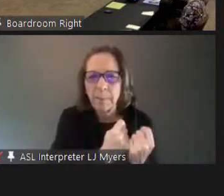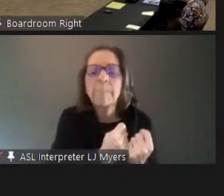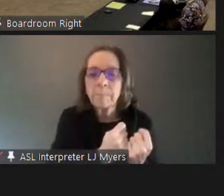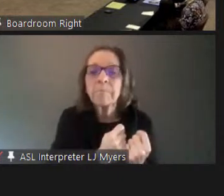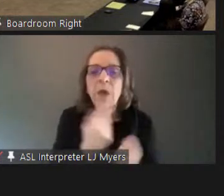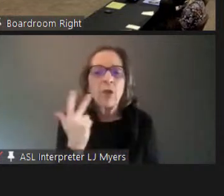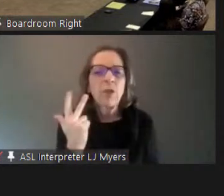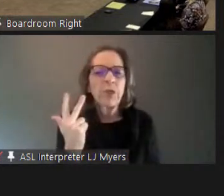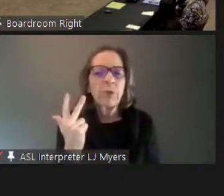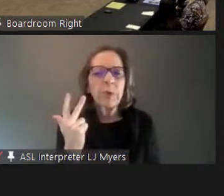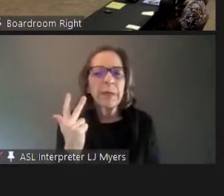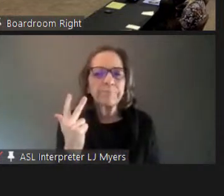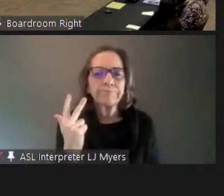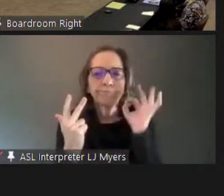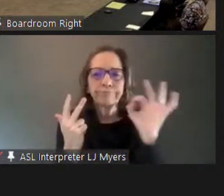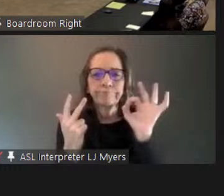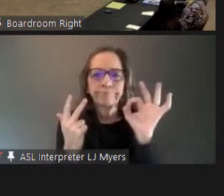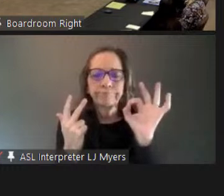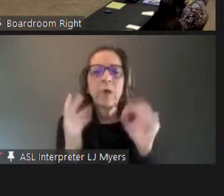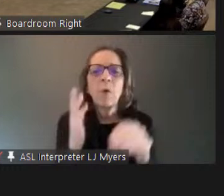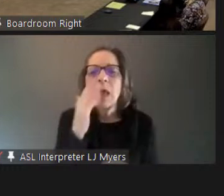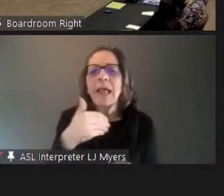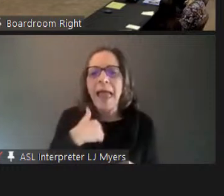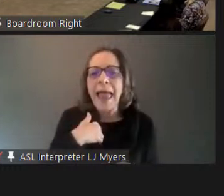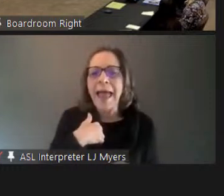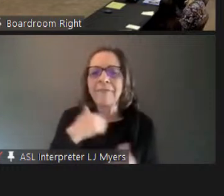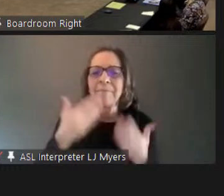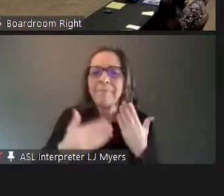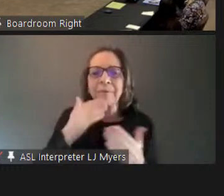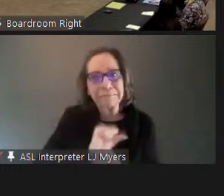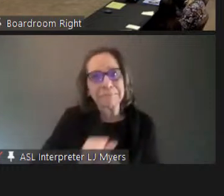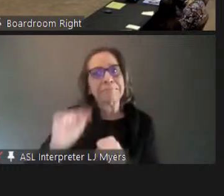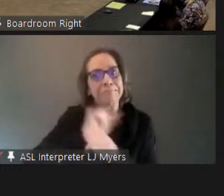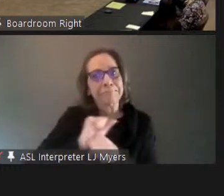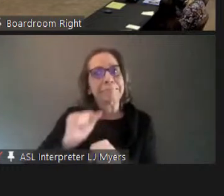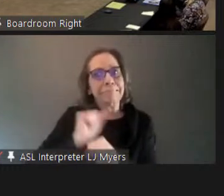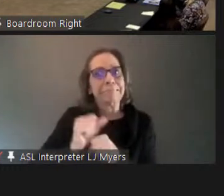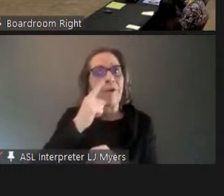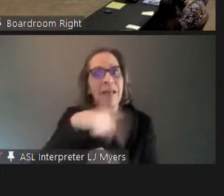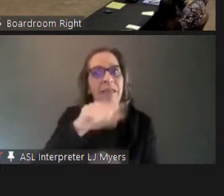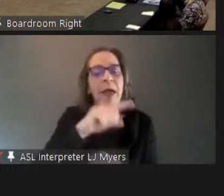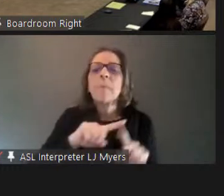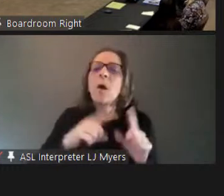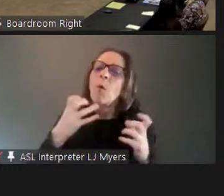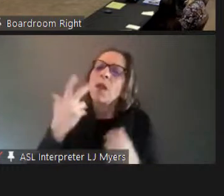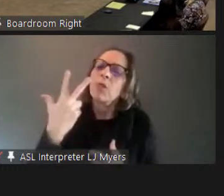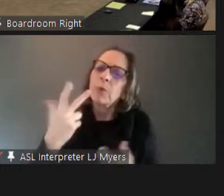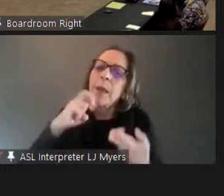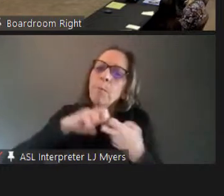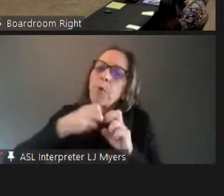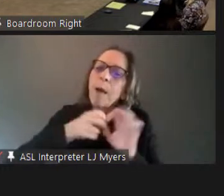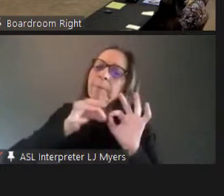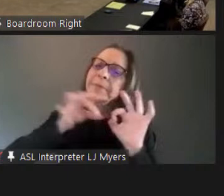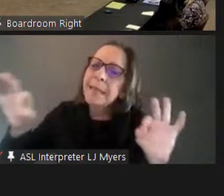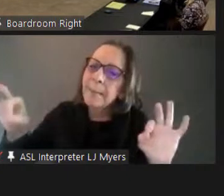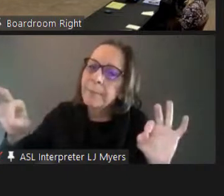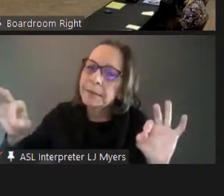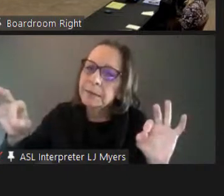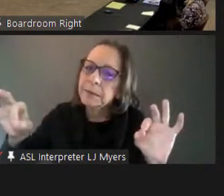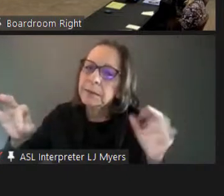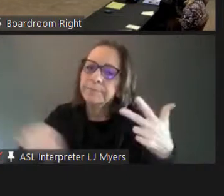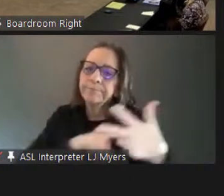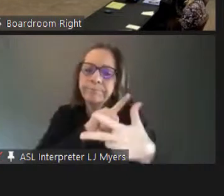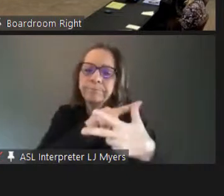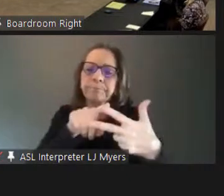Probably 3 is going to cause some sleepless nights for them. But we want to have 3 problem statements that are